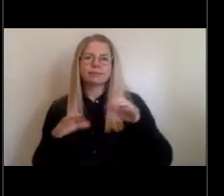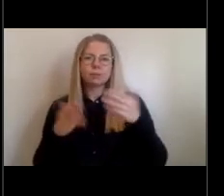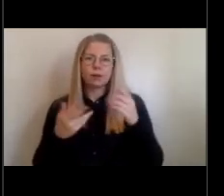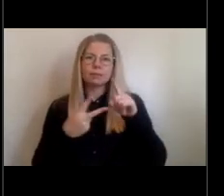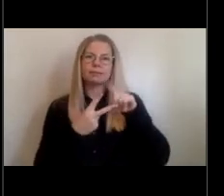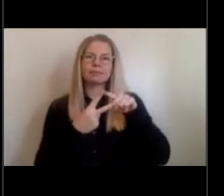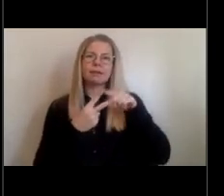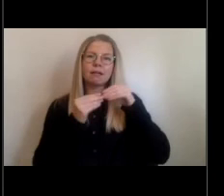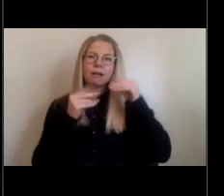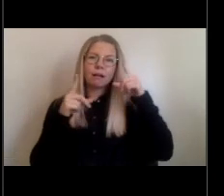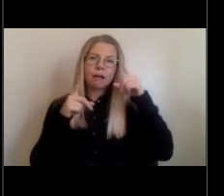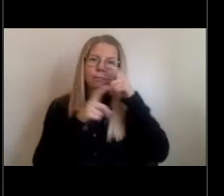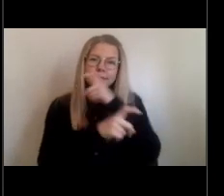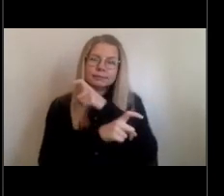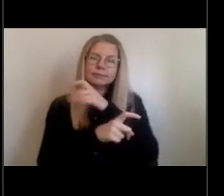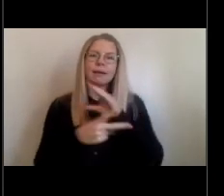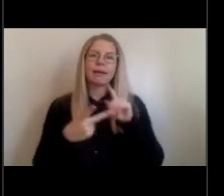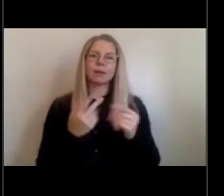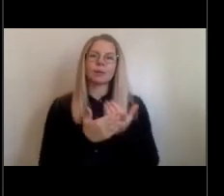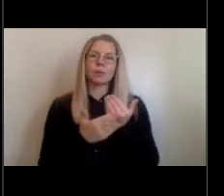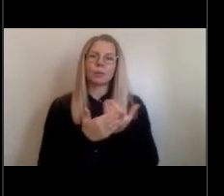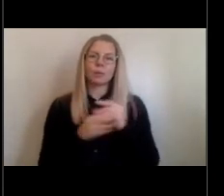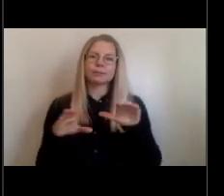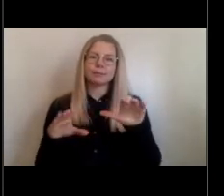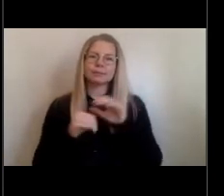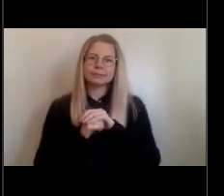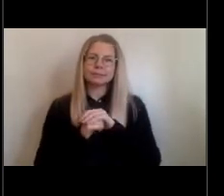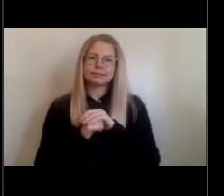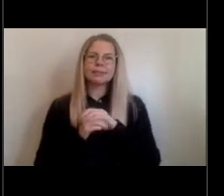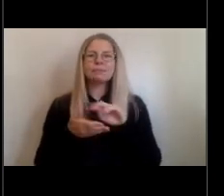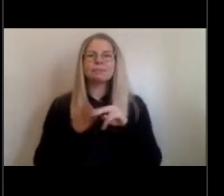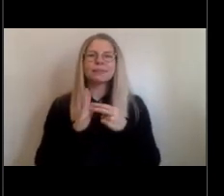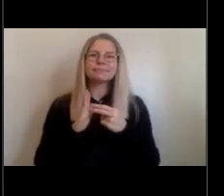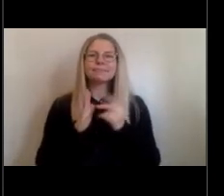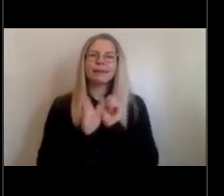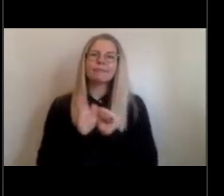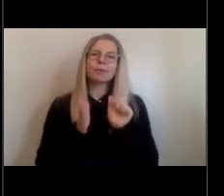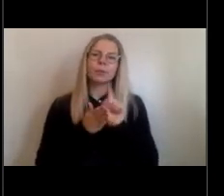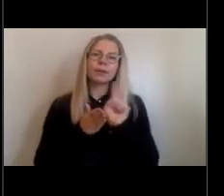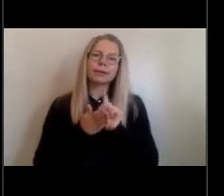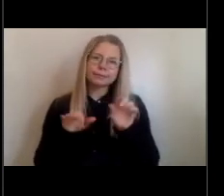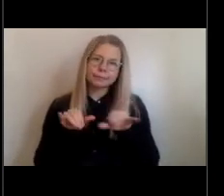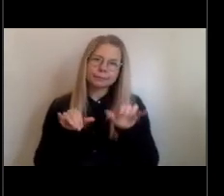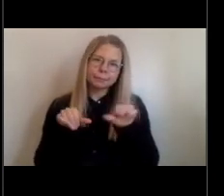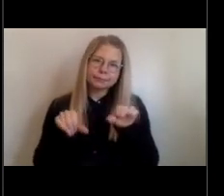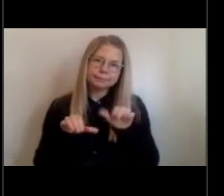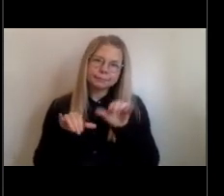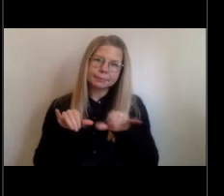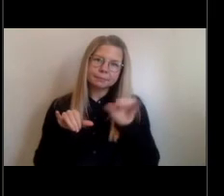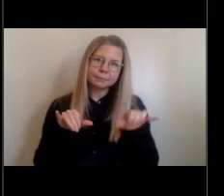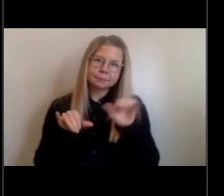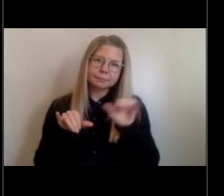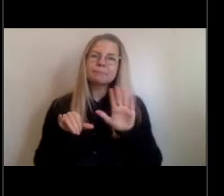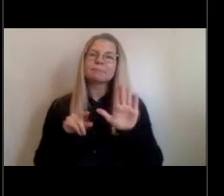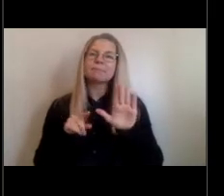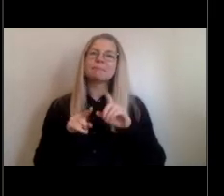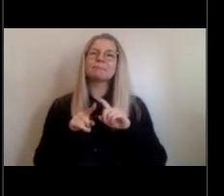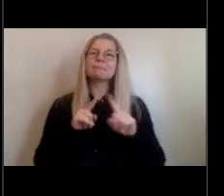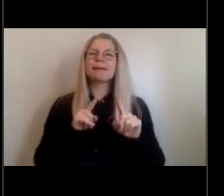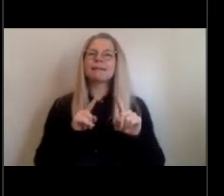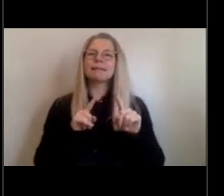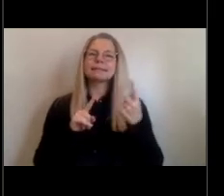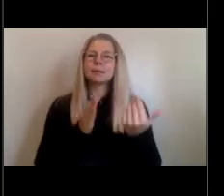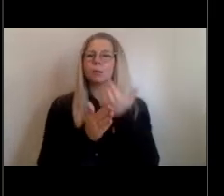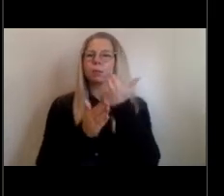doing the same Sudokus every week, but it's trying to actually do something completely new. Trying to learn a new language, picking up something